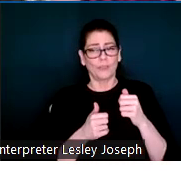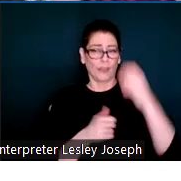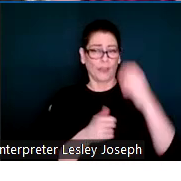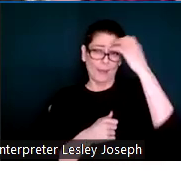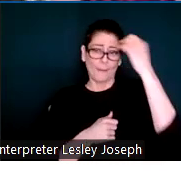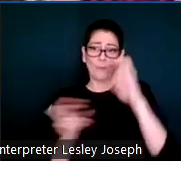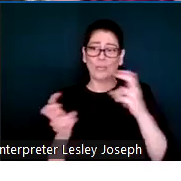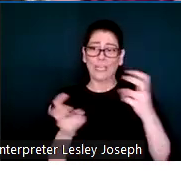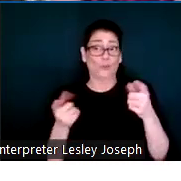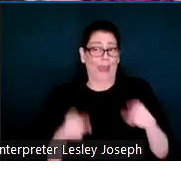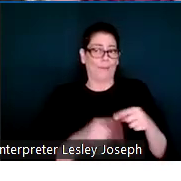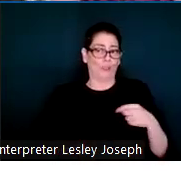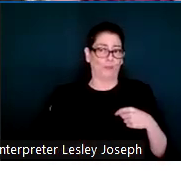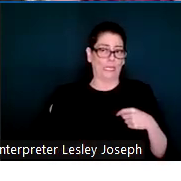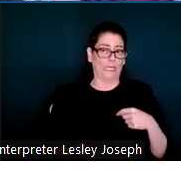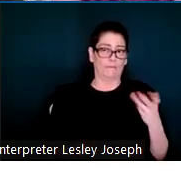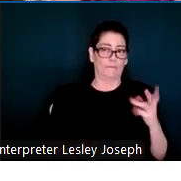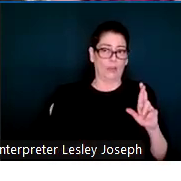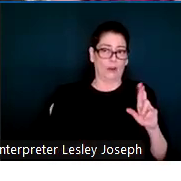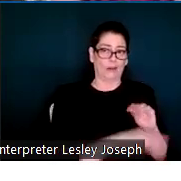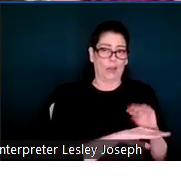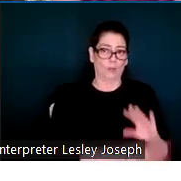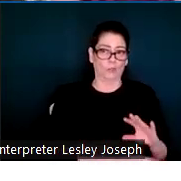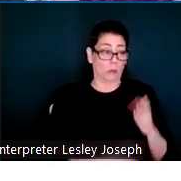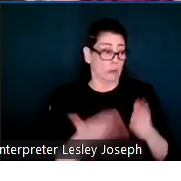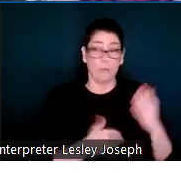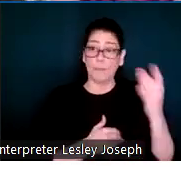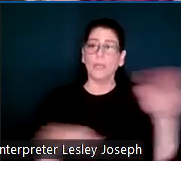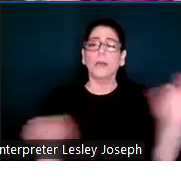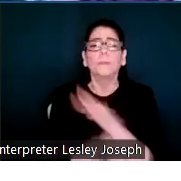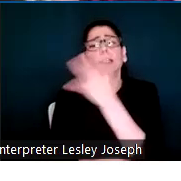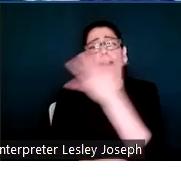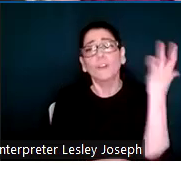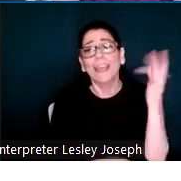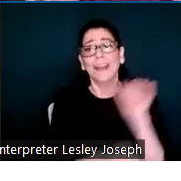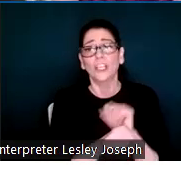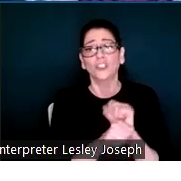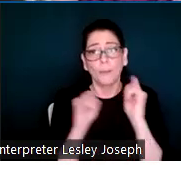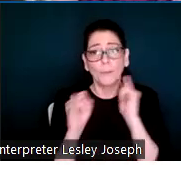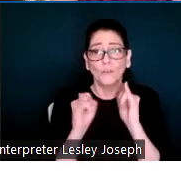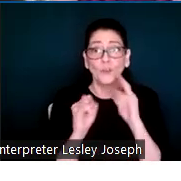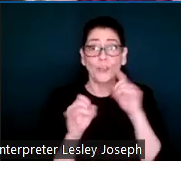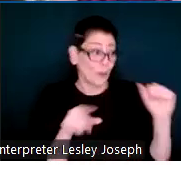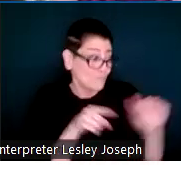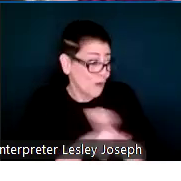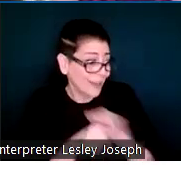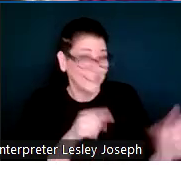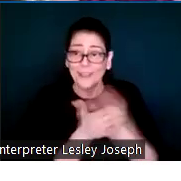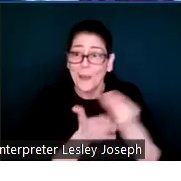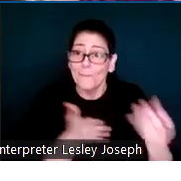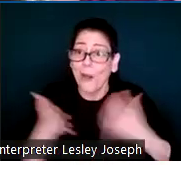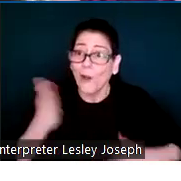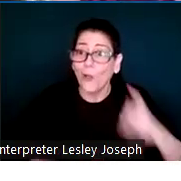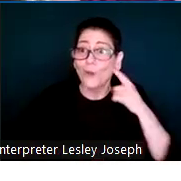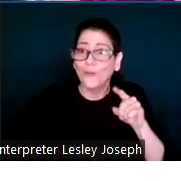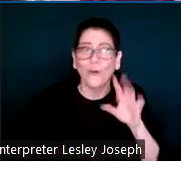VR counselor, may just completely miss a job interview that we've practiced for, that we've bought clothing for. And that can